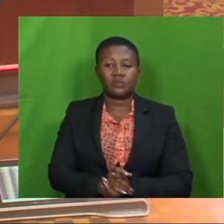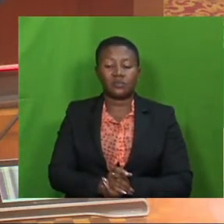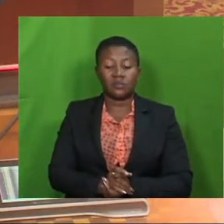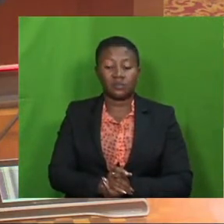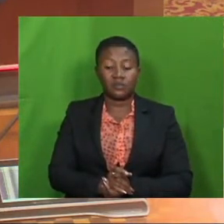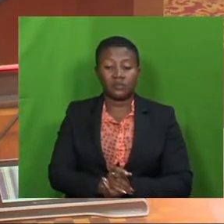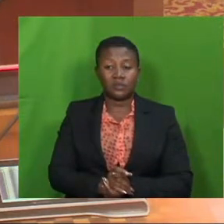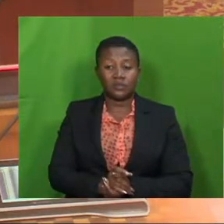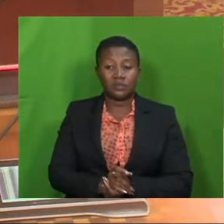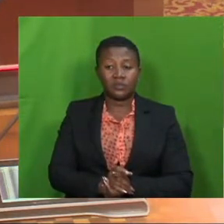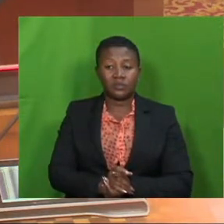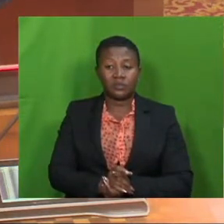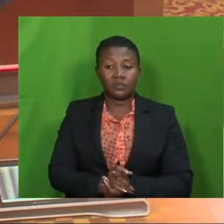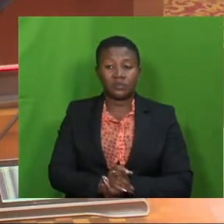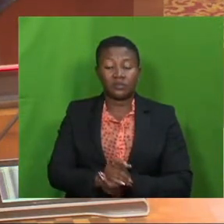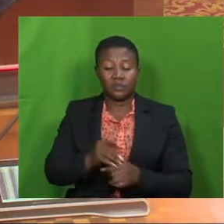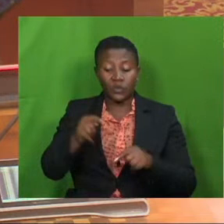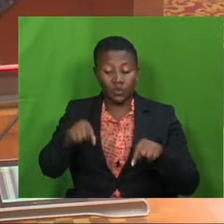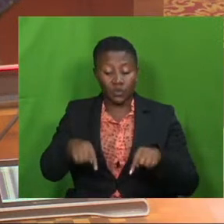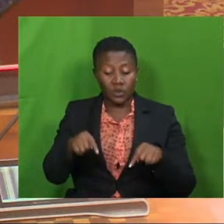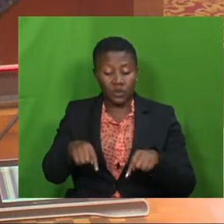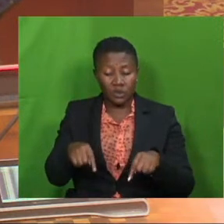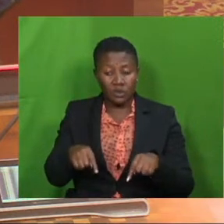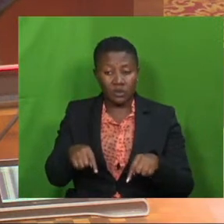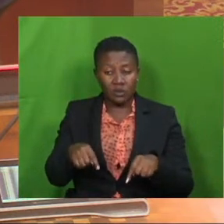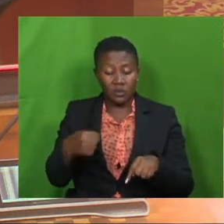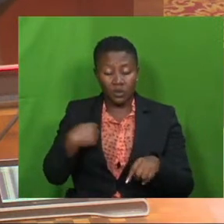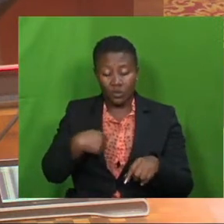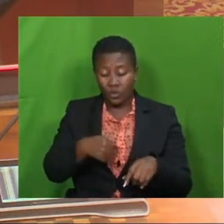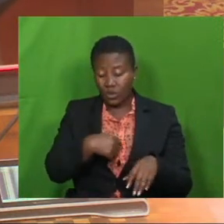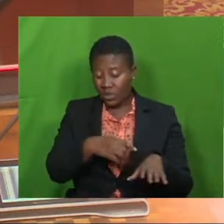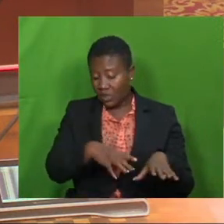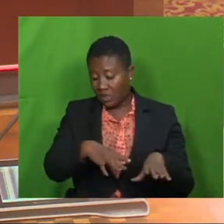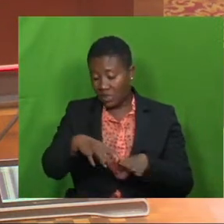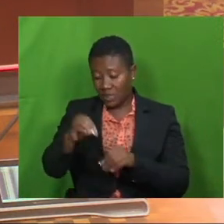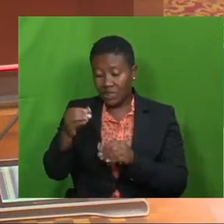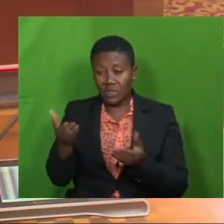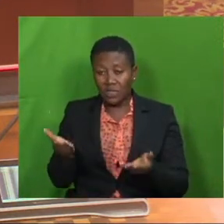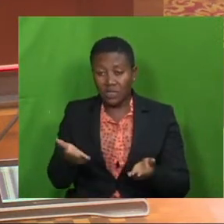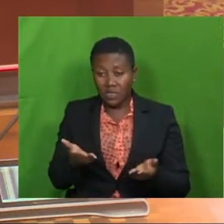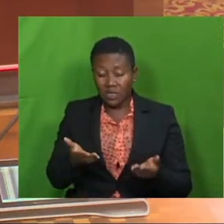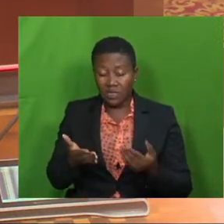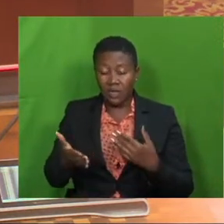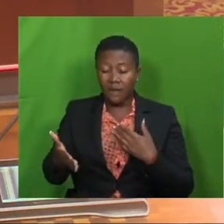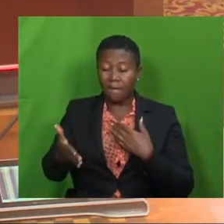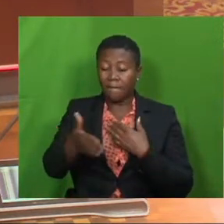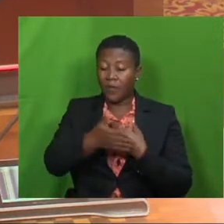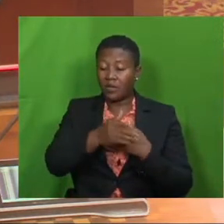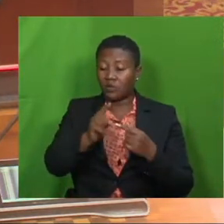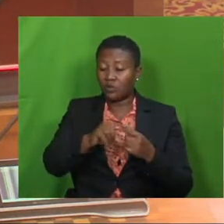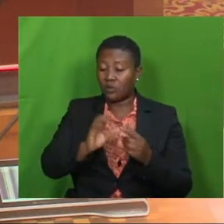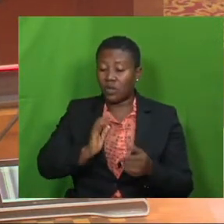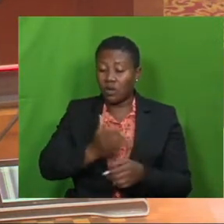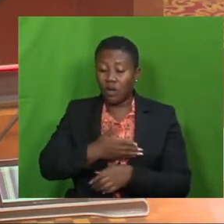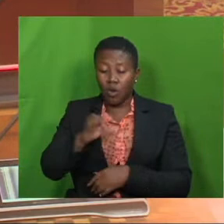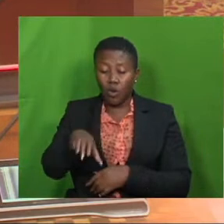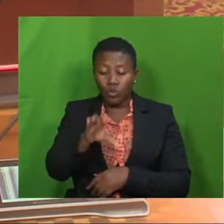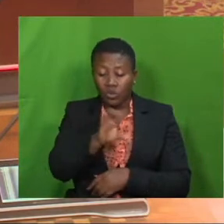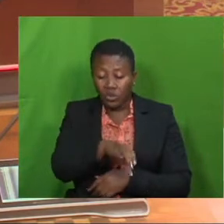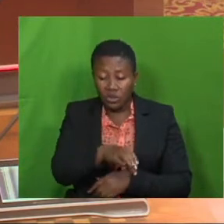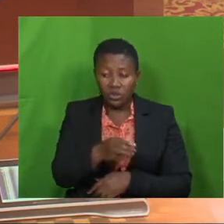today we are leaving this chamber back to our various constituencies and homes,